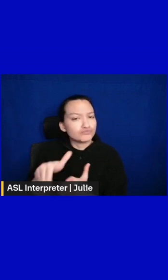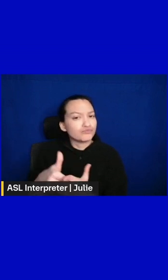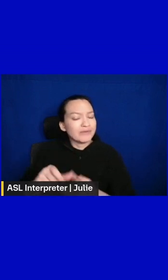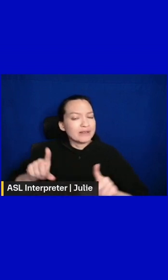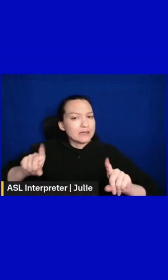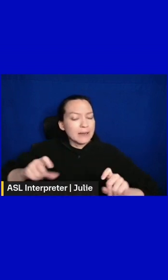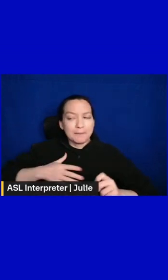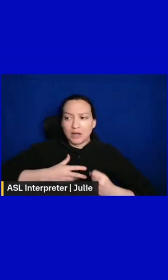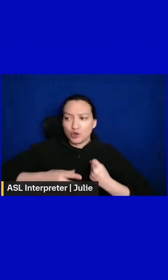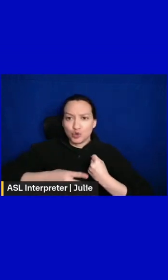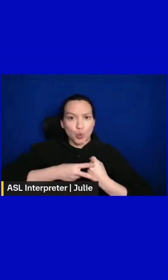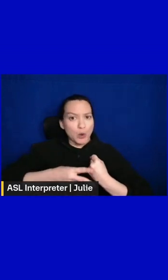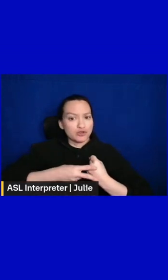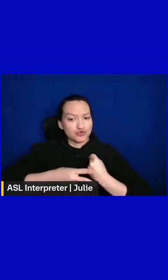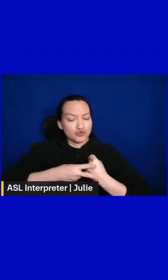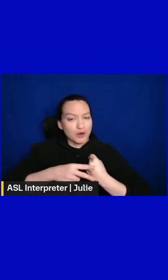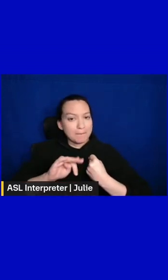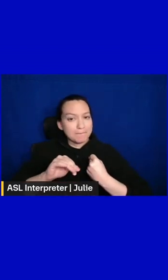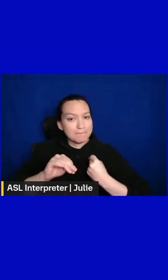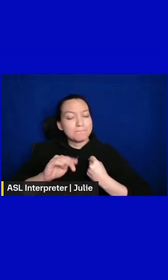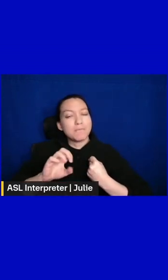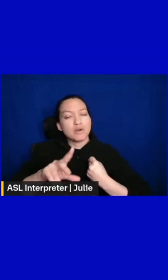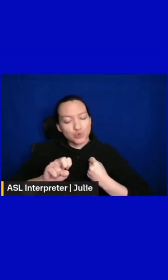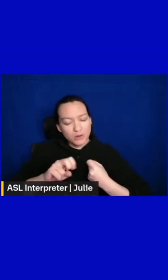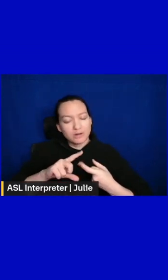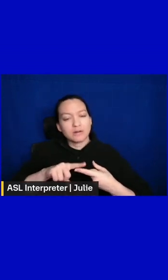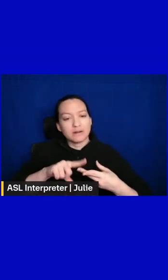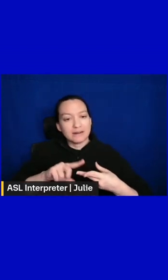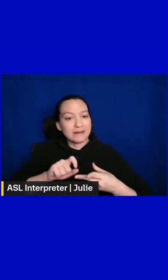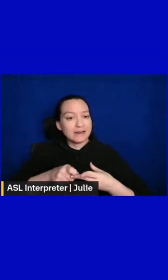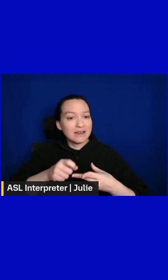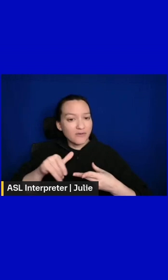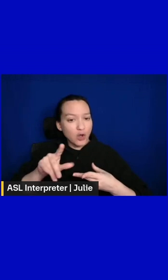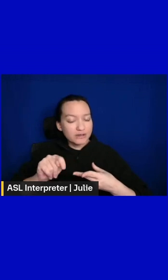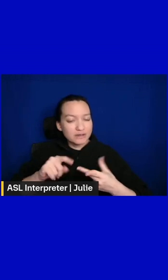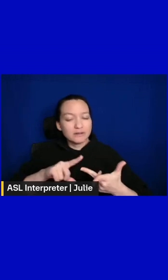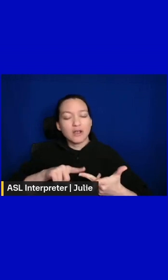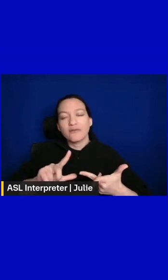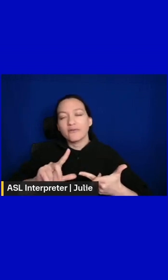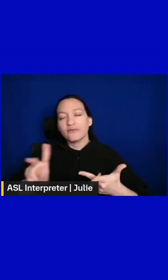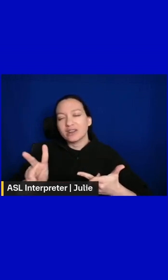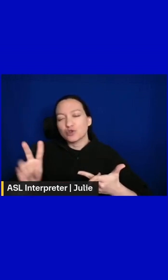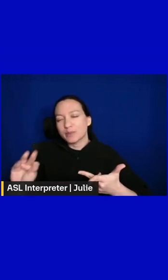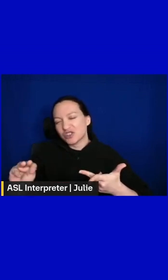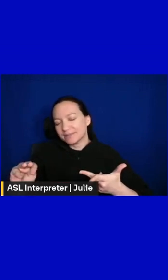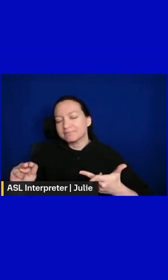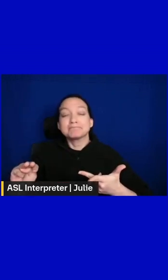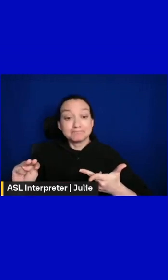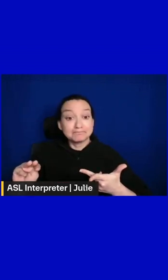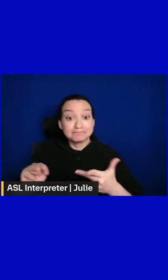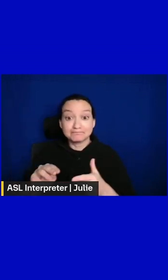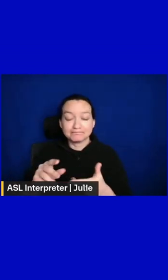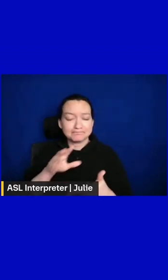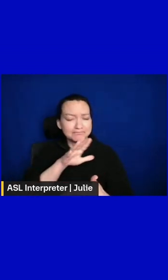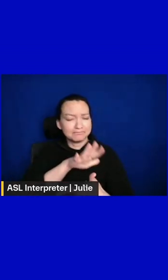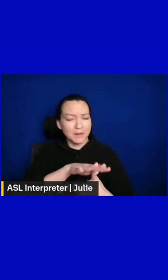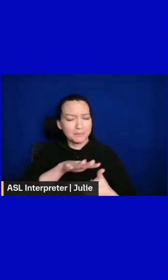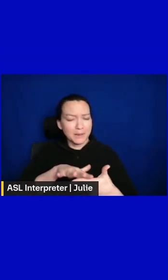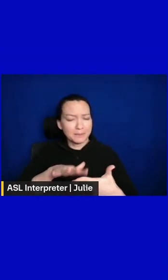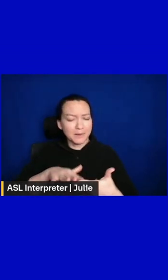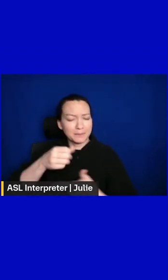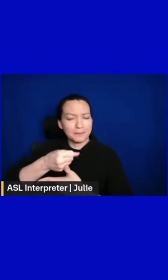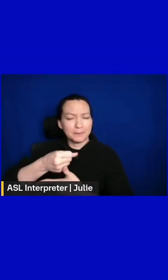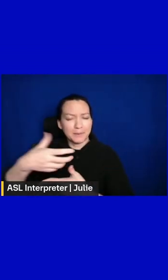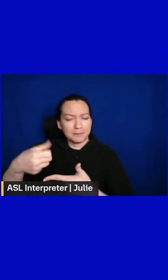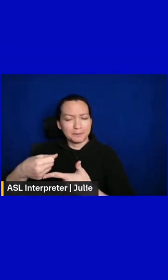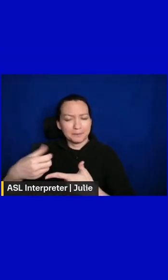my storage module, my Key Vault module, and my virtual machines module. Inside of each,